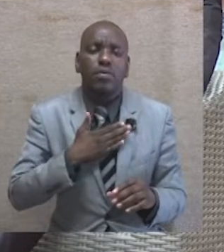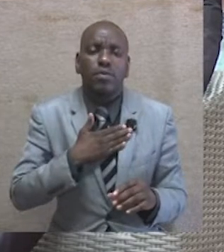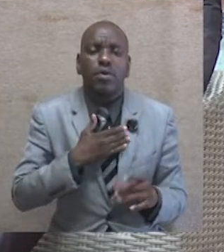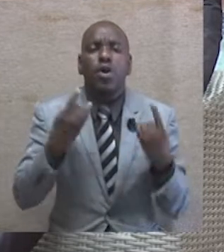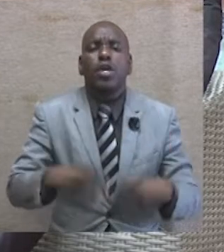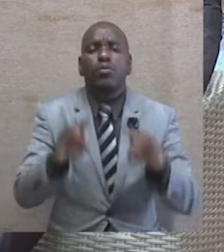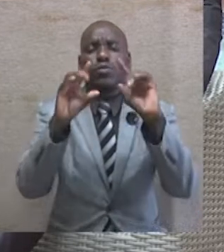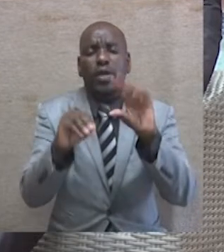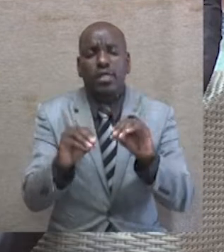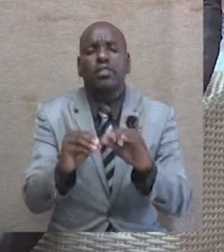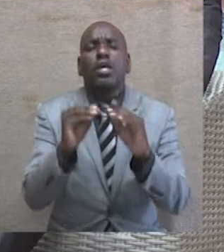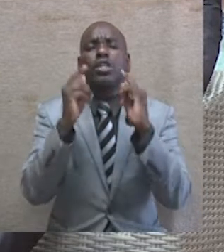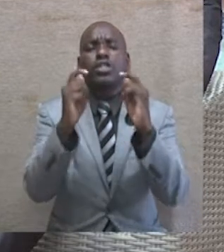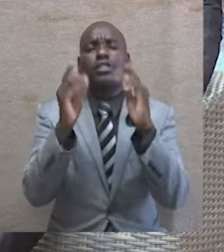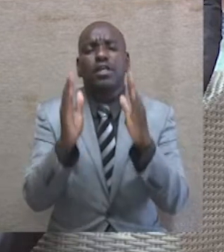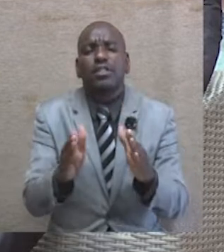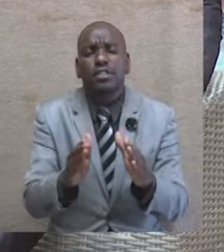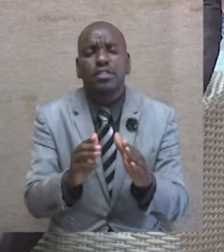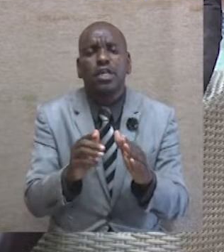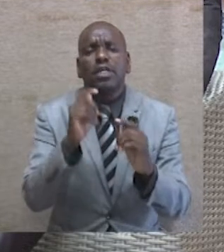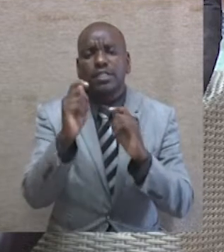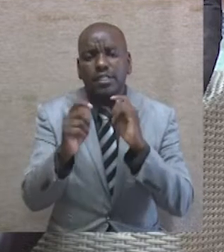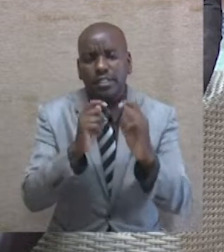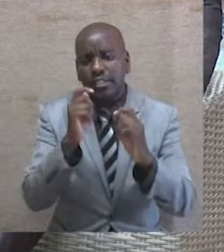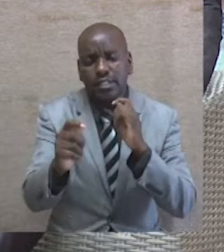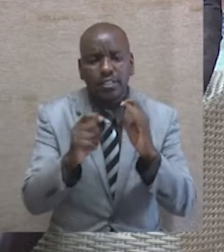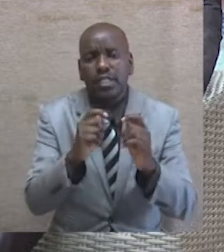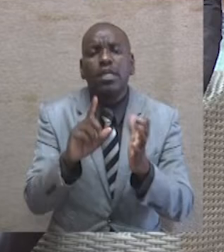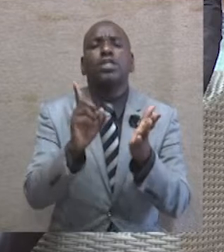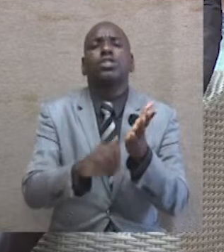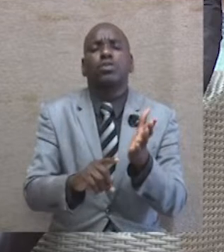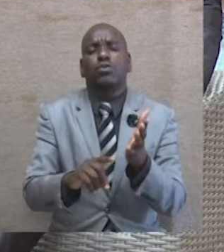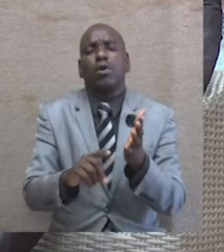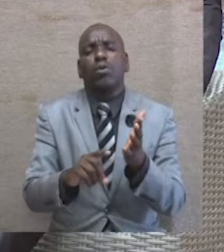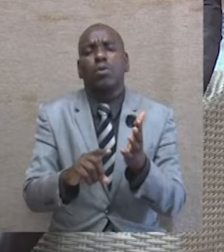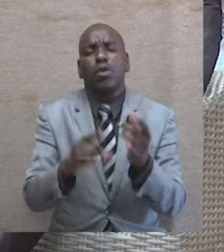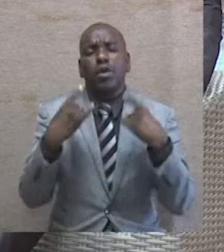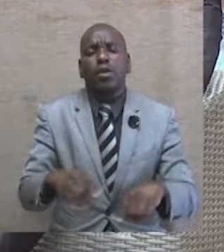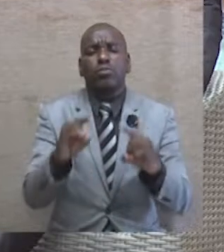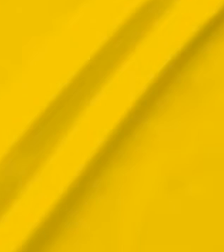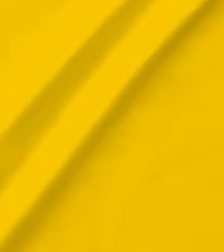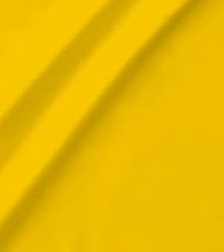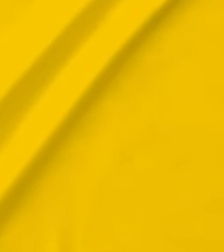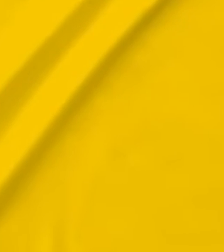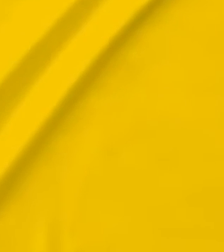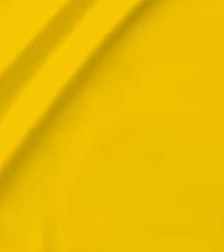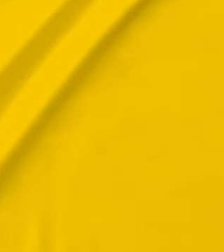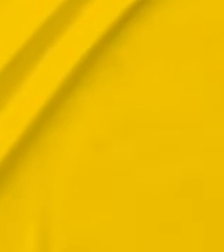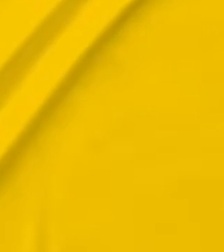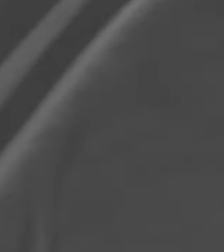say, we would have the personnel to be teachers who are really trained in issues to do with sexual reproductive health.